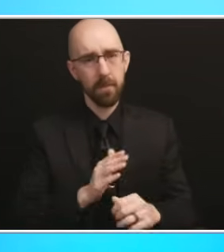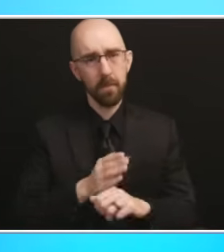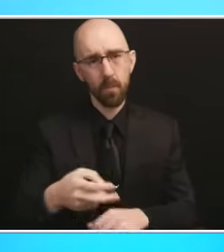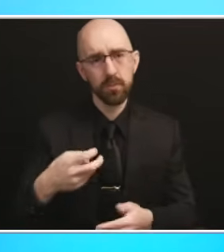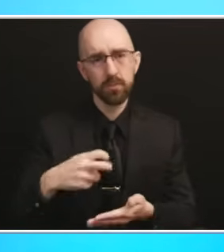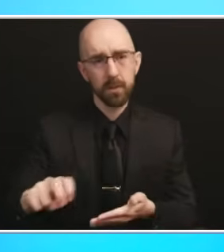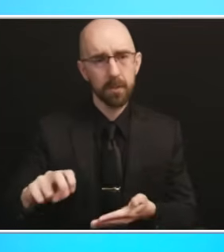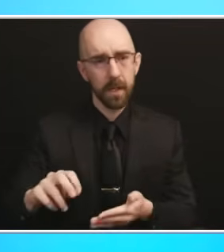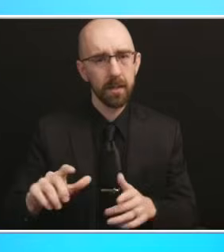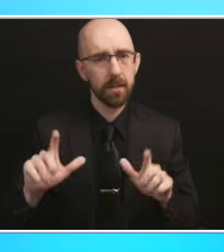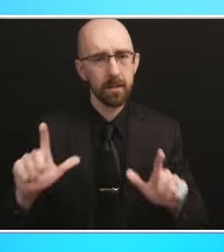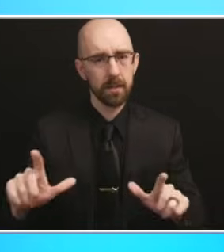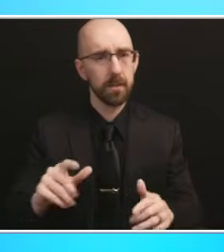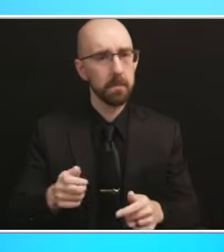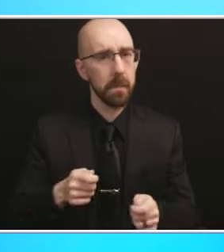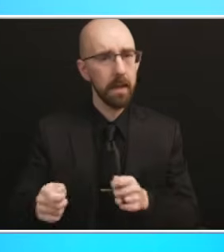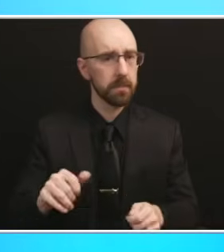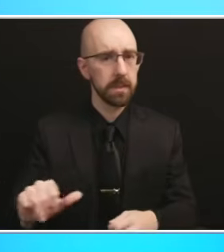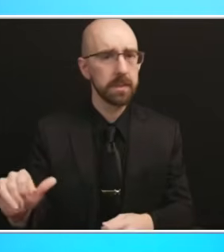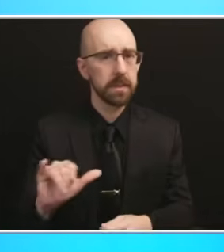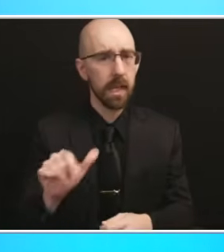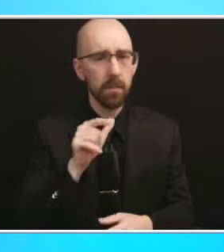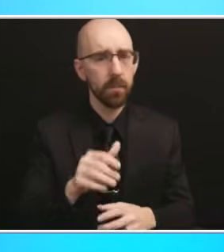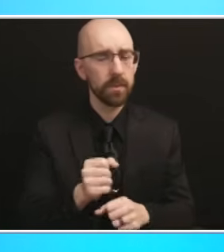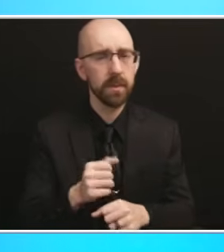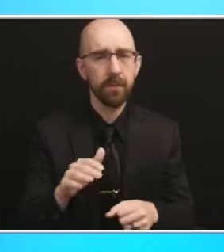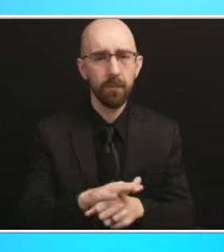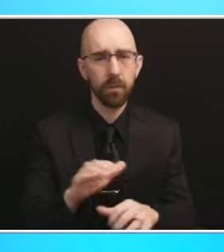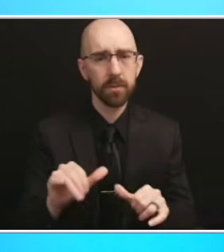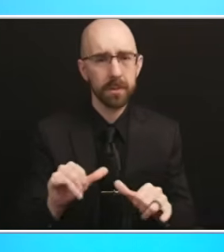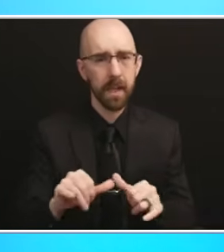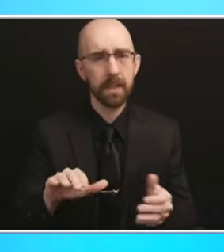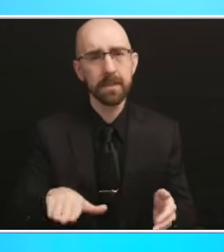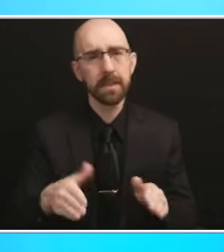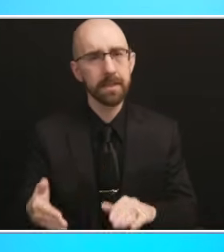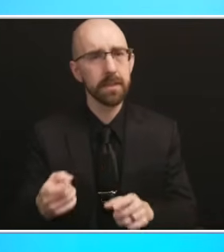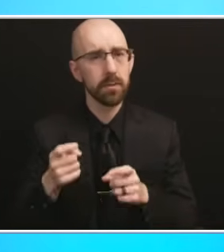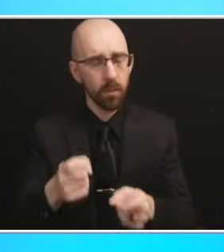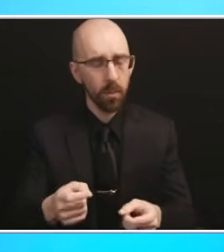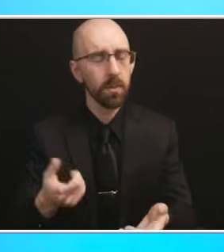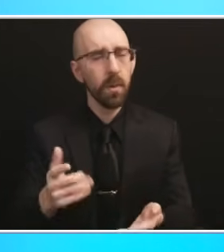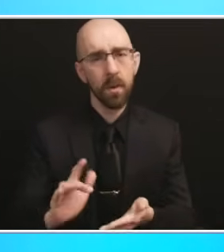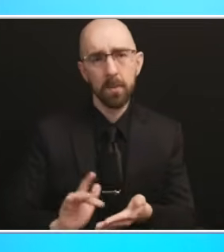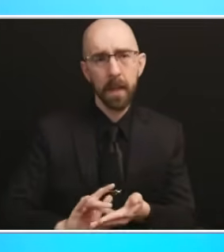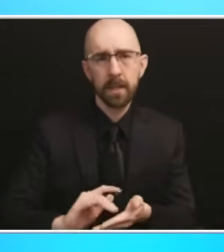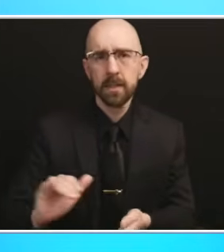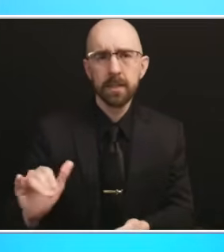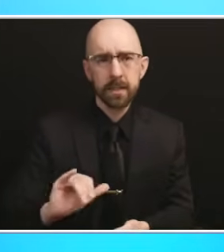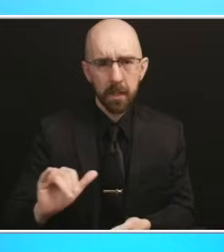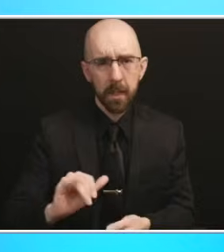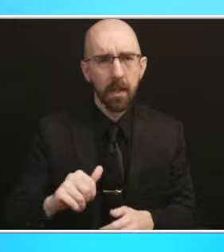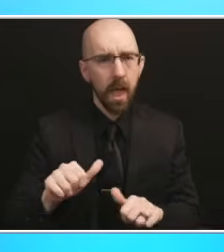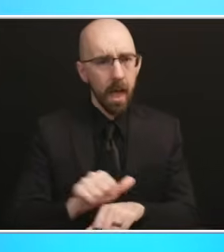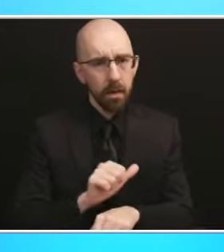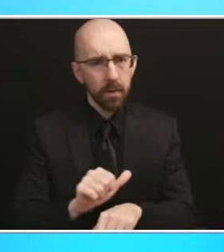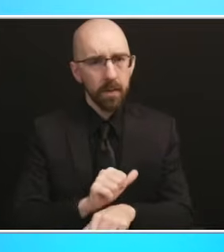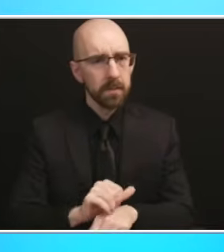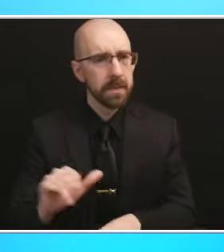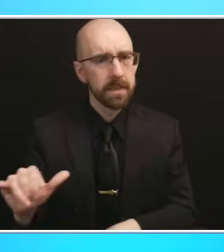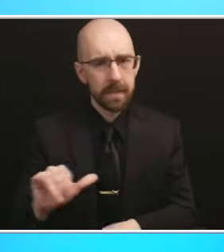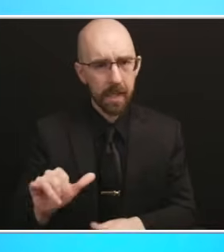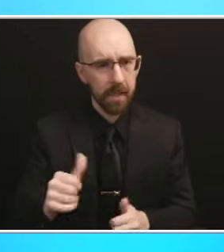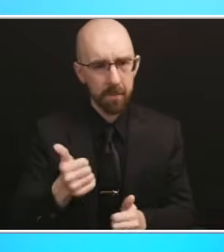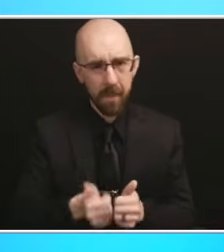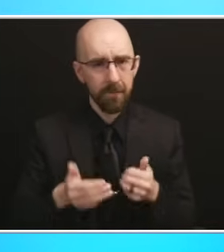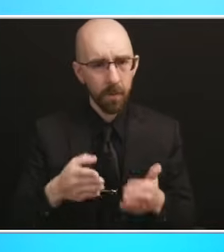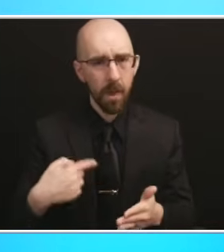pretty much the same as someone who received a full-size deceased donor. So the medicines are the same, the algorithms are the same, every way we approach it is pretty much the